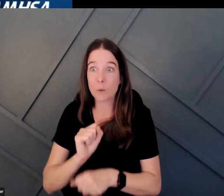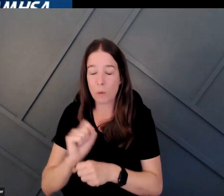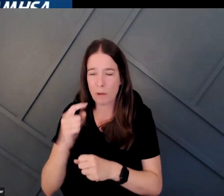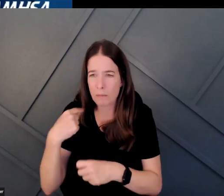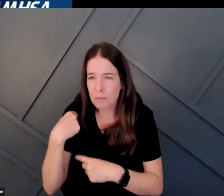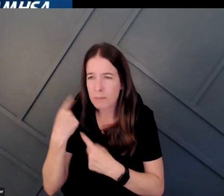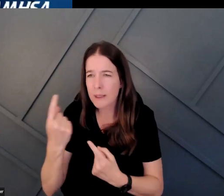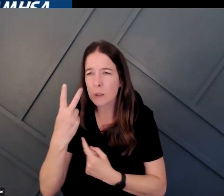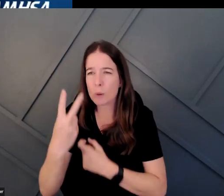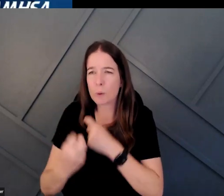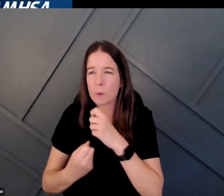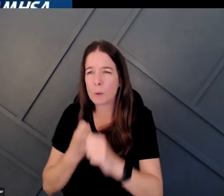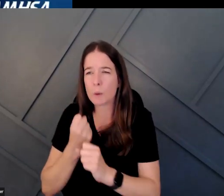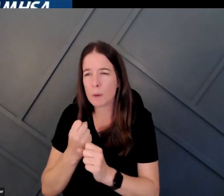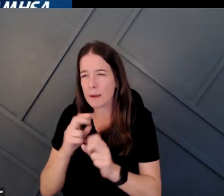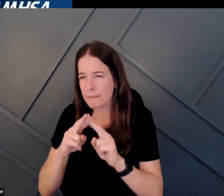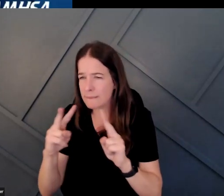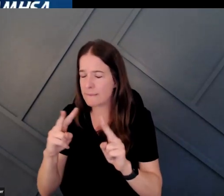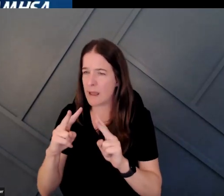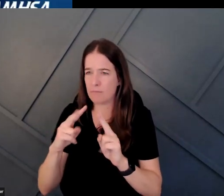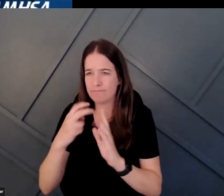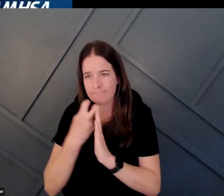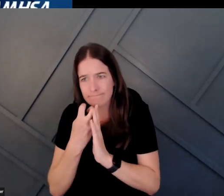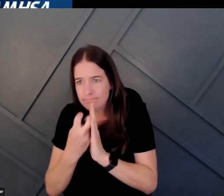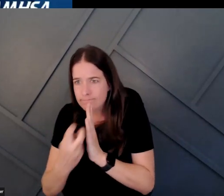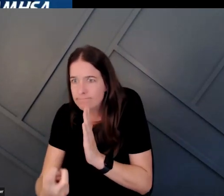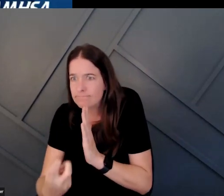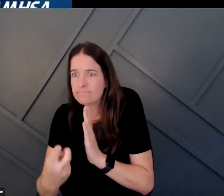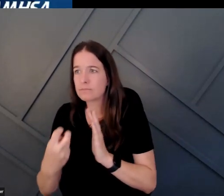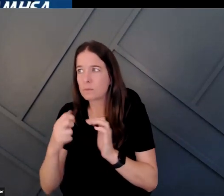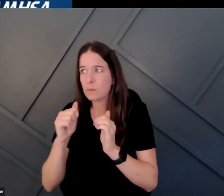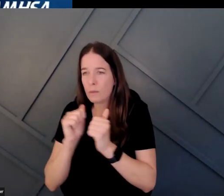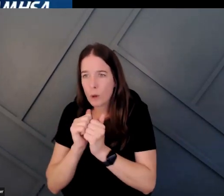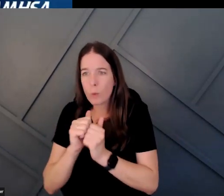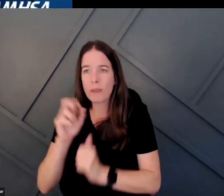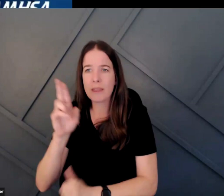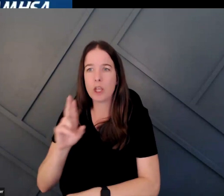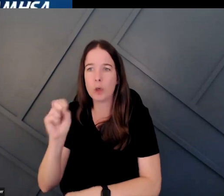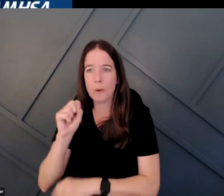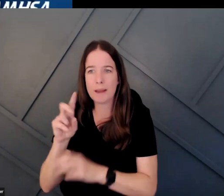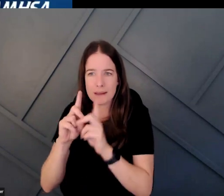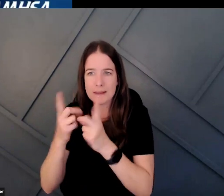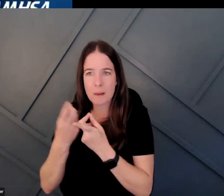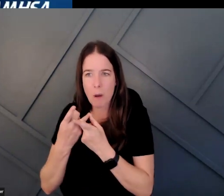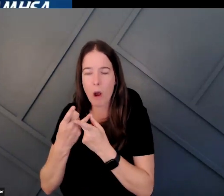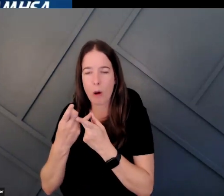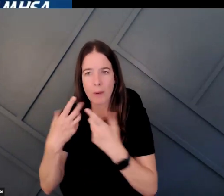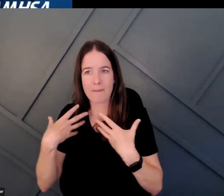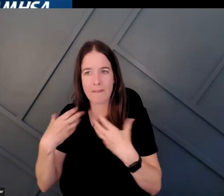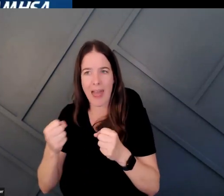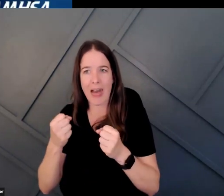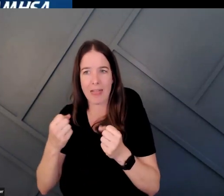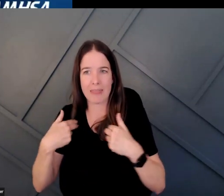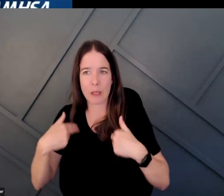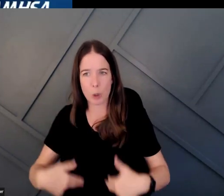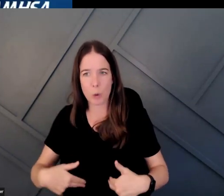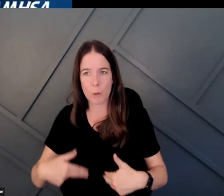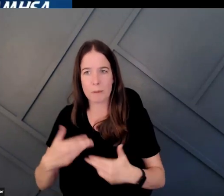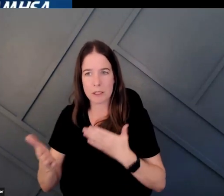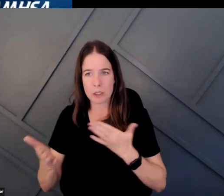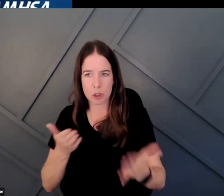intensively across our agency, the U.S. Department of Health and Human Services. One of the things I'm excited about is